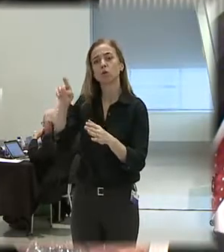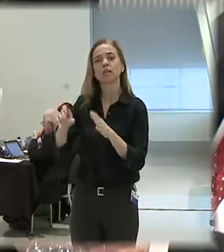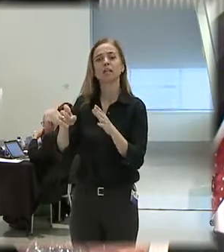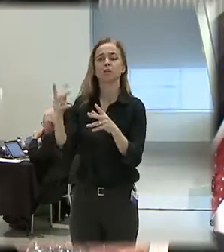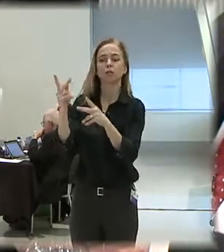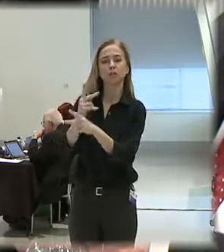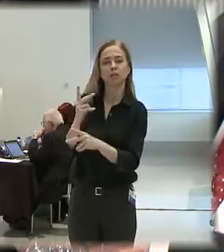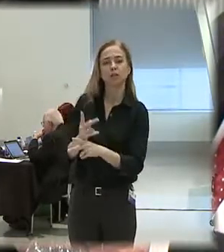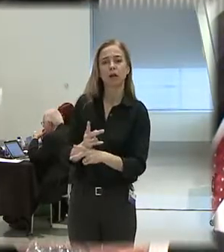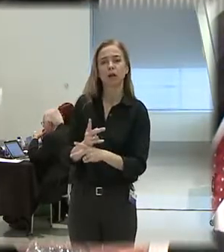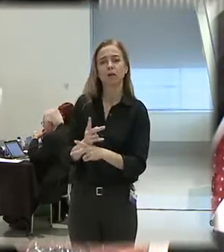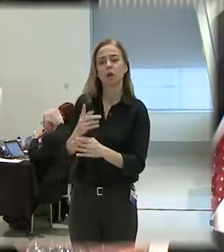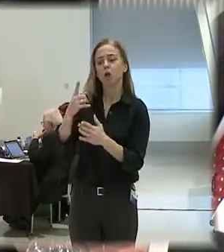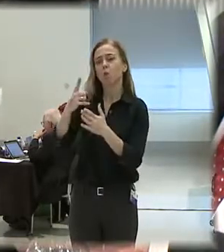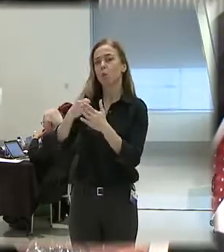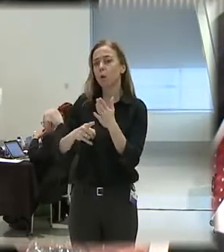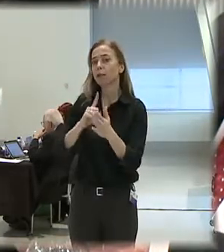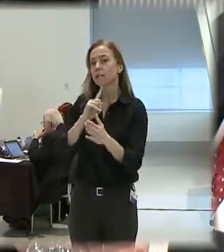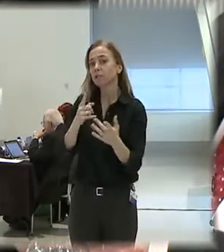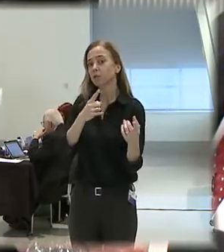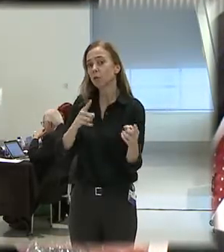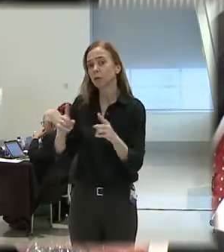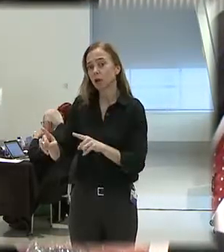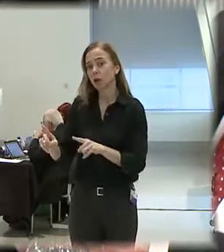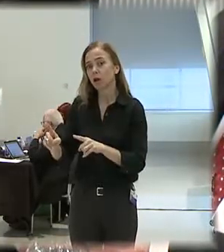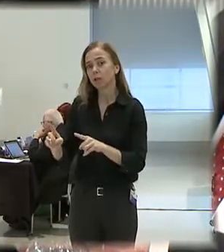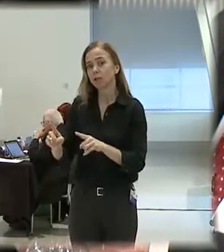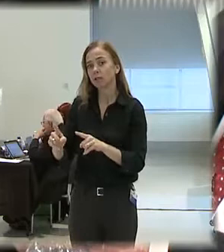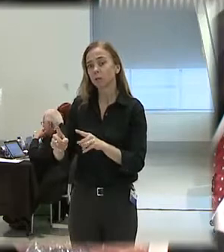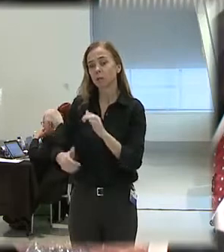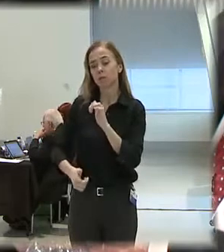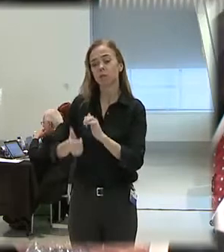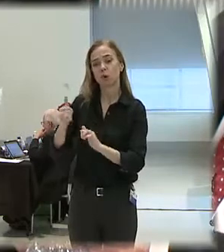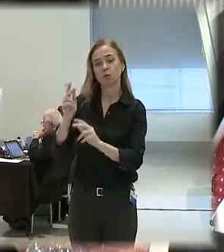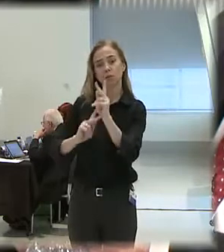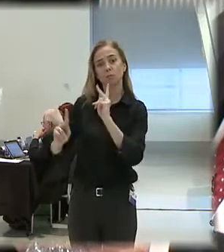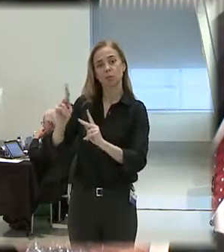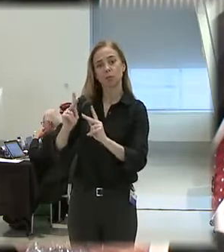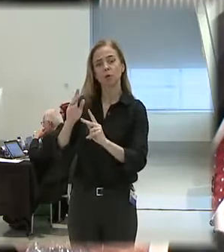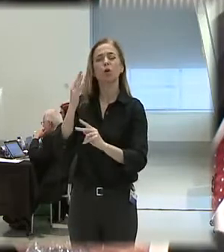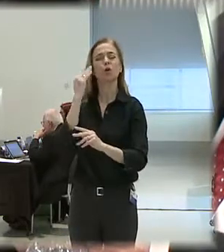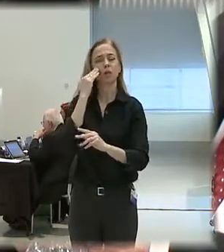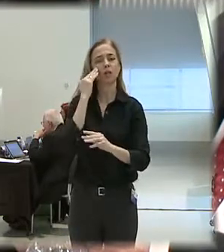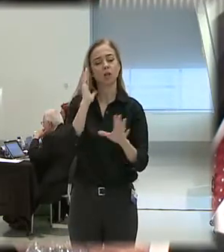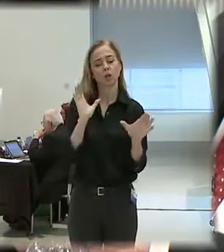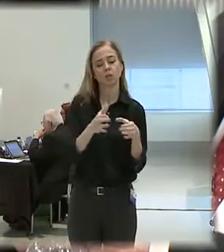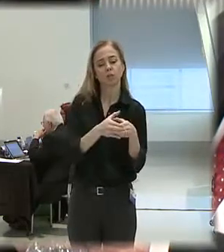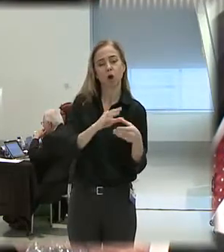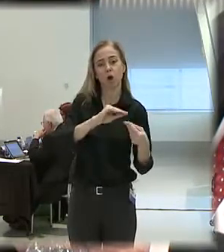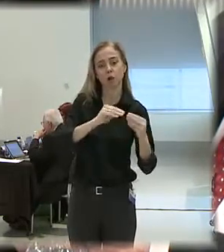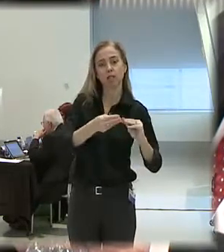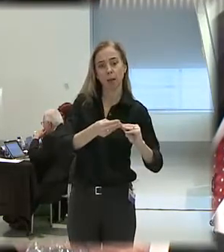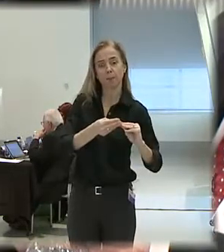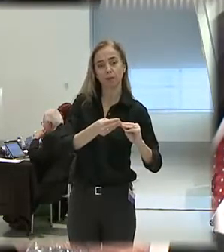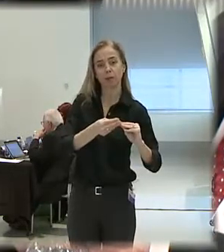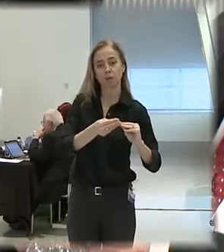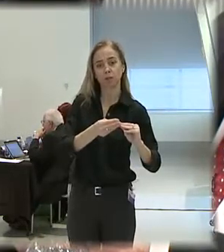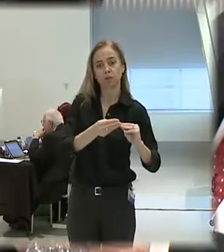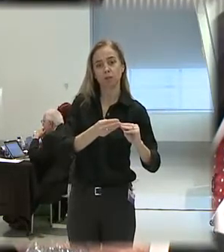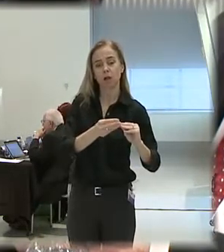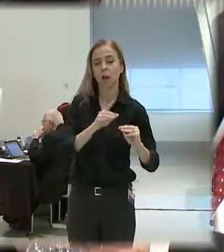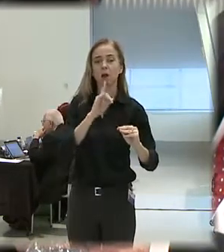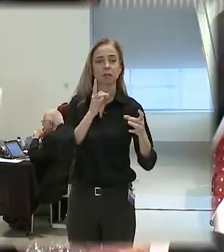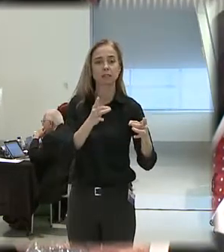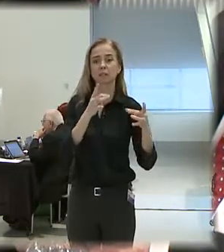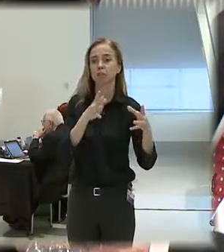out what is going on with the majority of people. We know the small number, as I mentioned before, anecdotally, are extremely